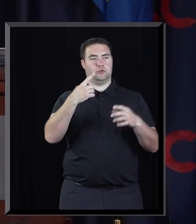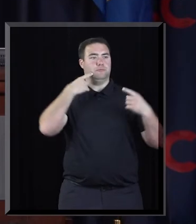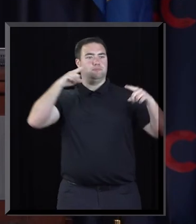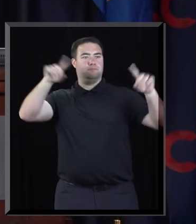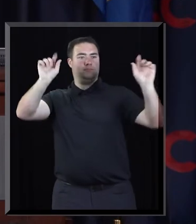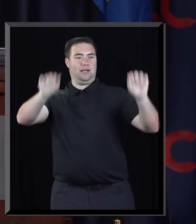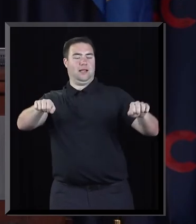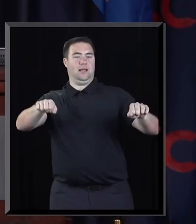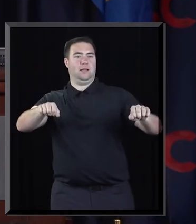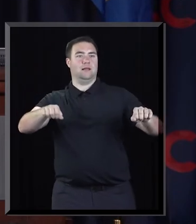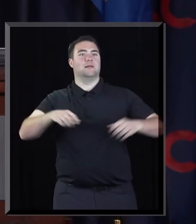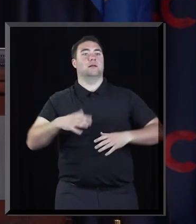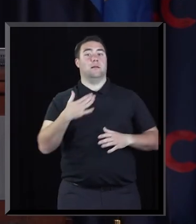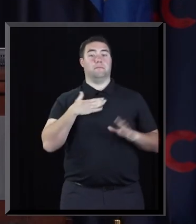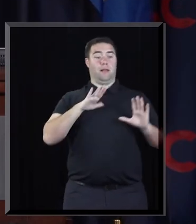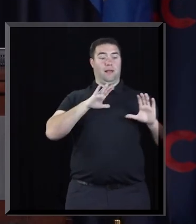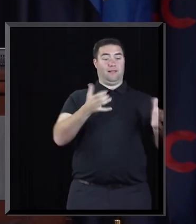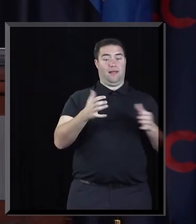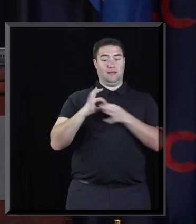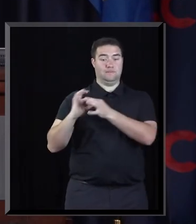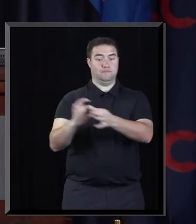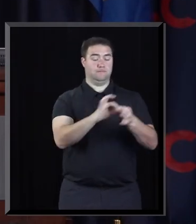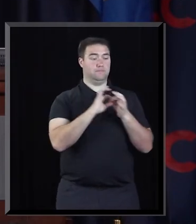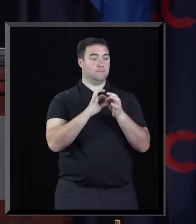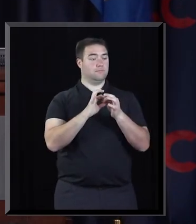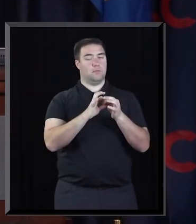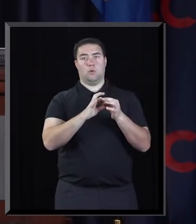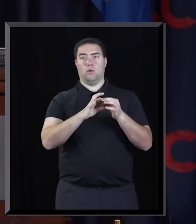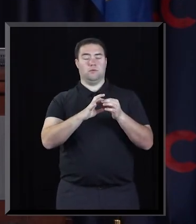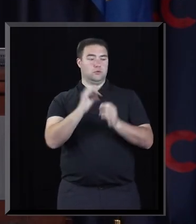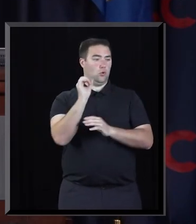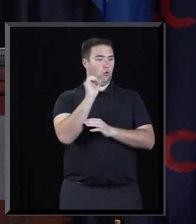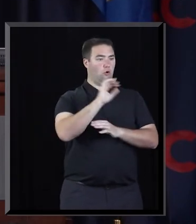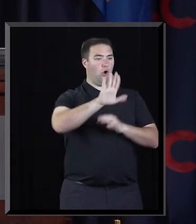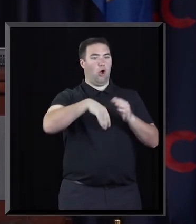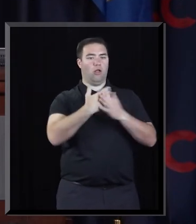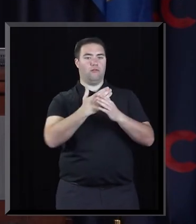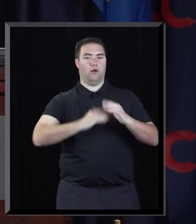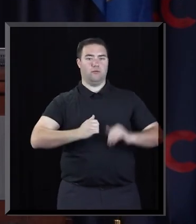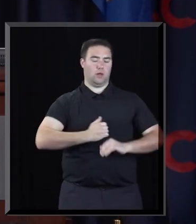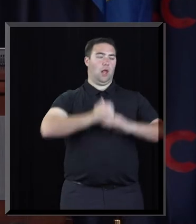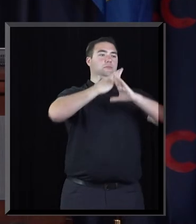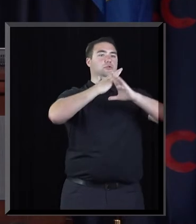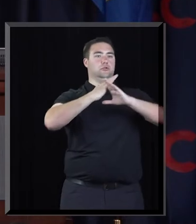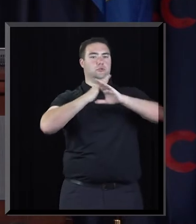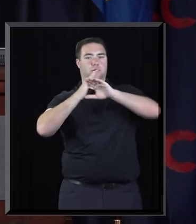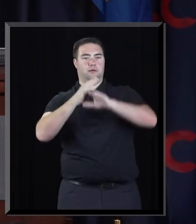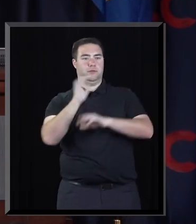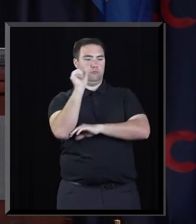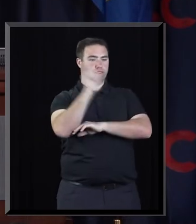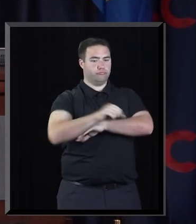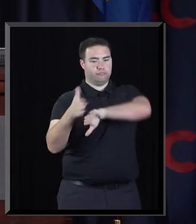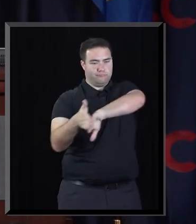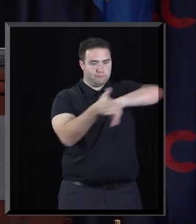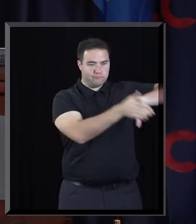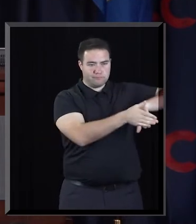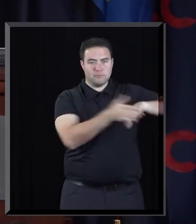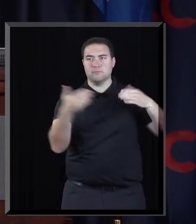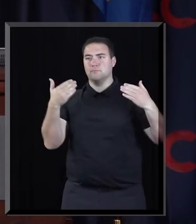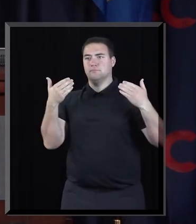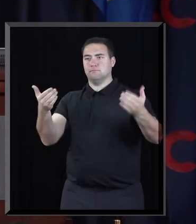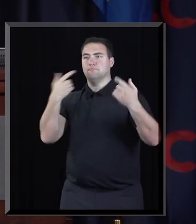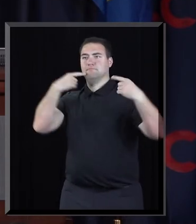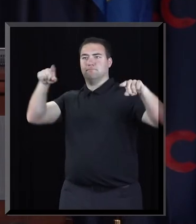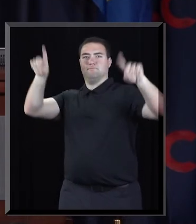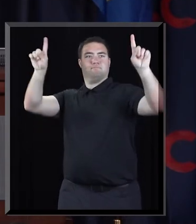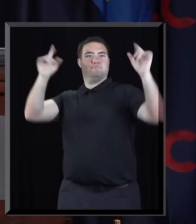And I would like to congratulate my classmates on overcoming all the obstacles that have been thrown our way to make it where we are. Now in